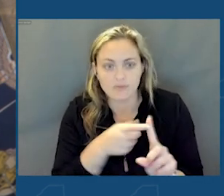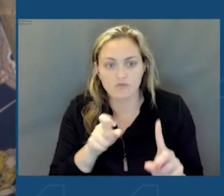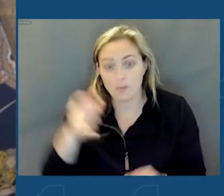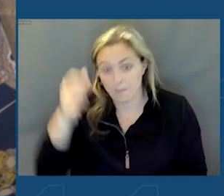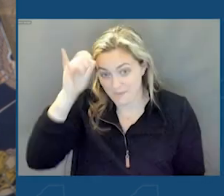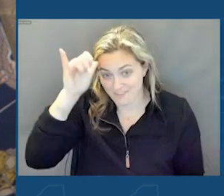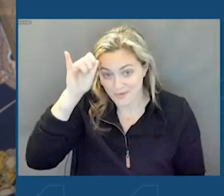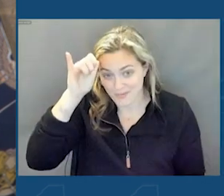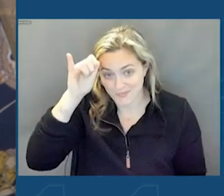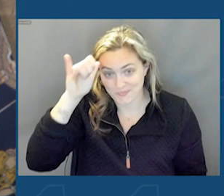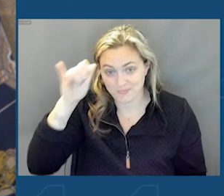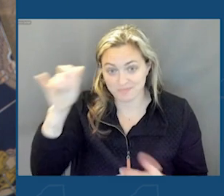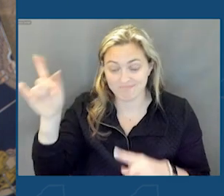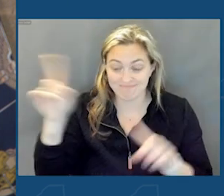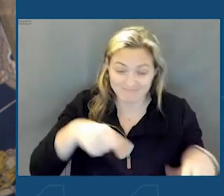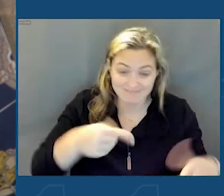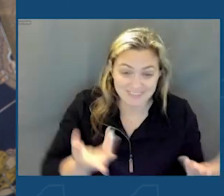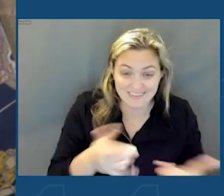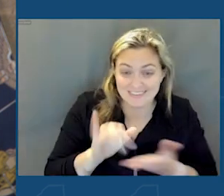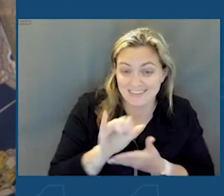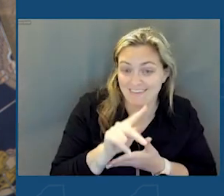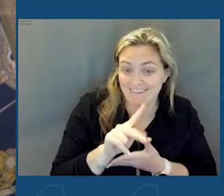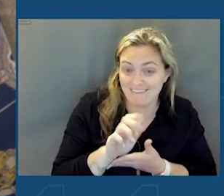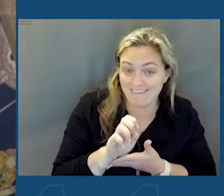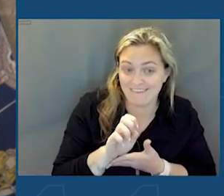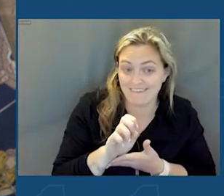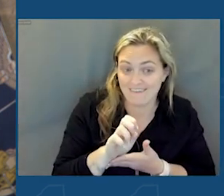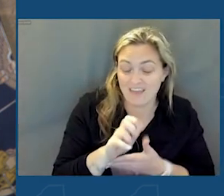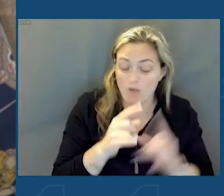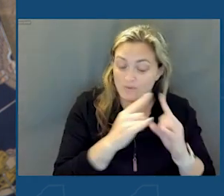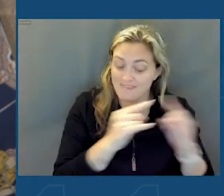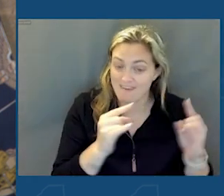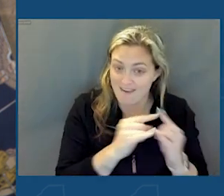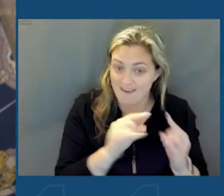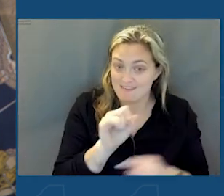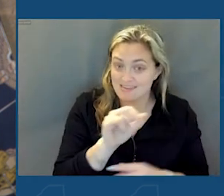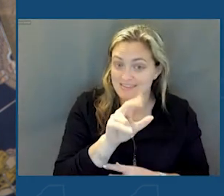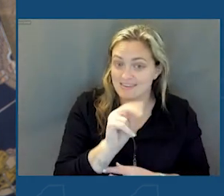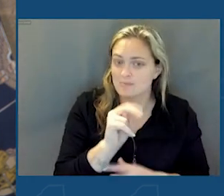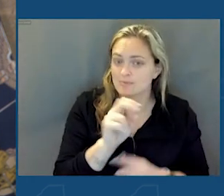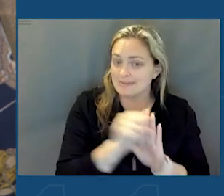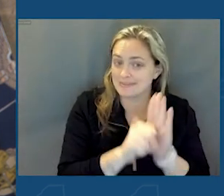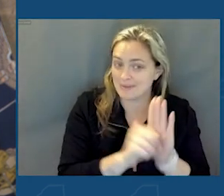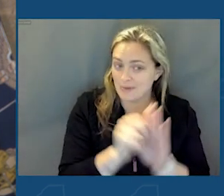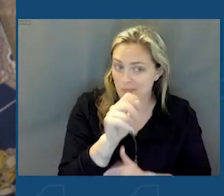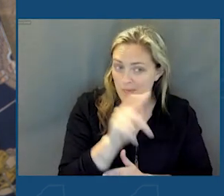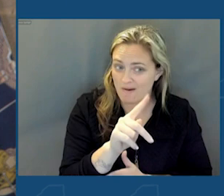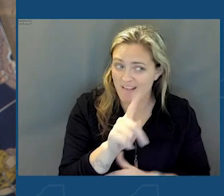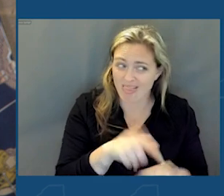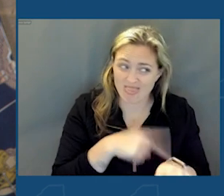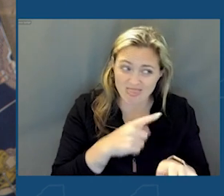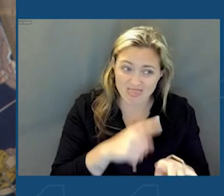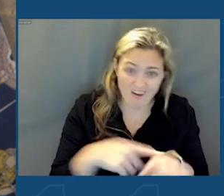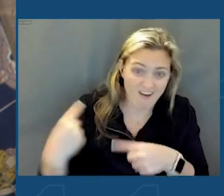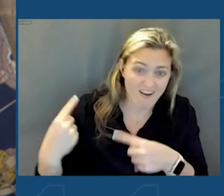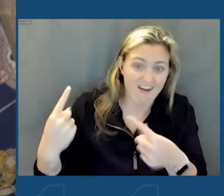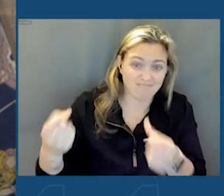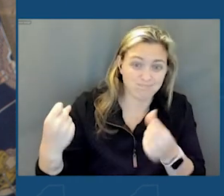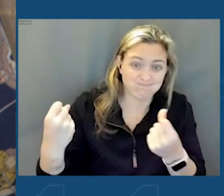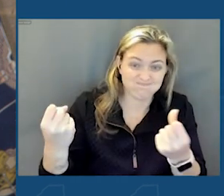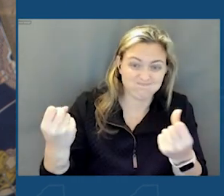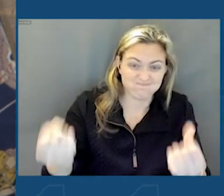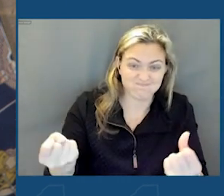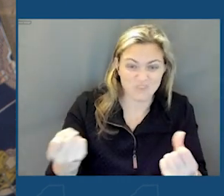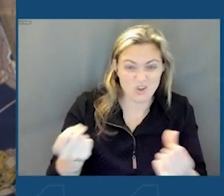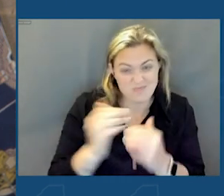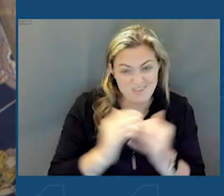Buffalo to this very lake, and camped at Sampson State Park. That was a long trip. You have to be really close to your